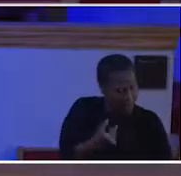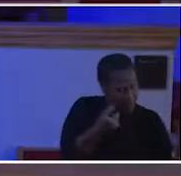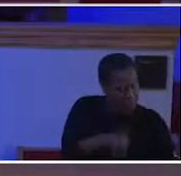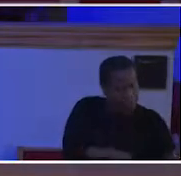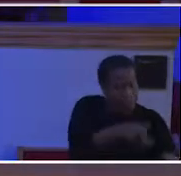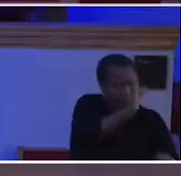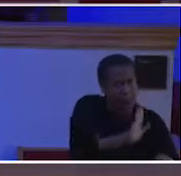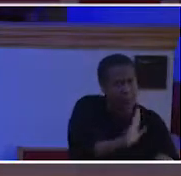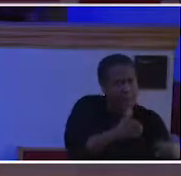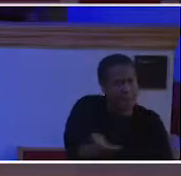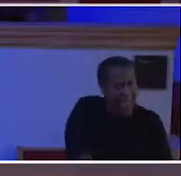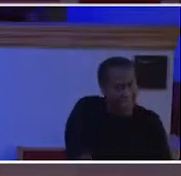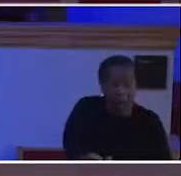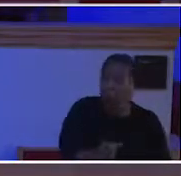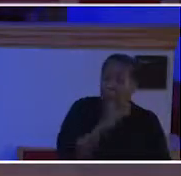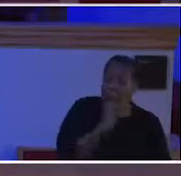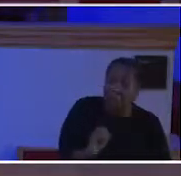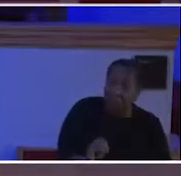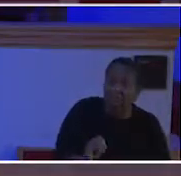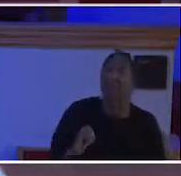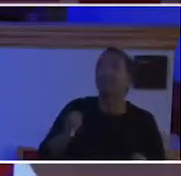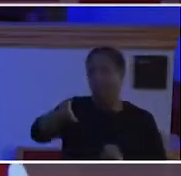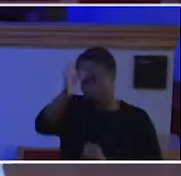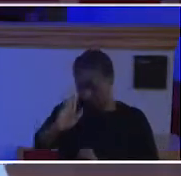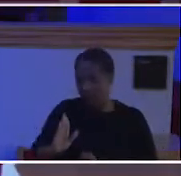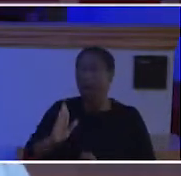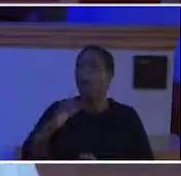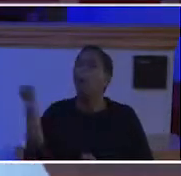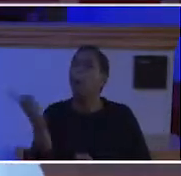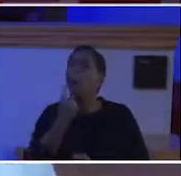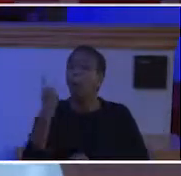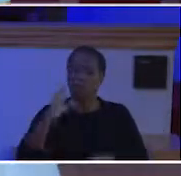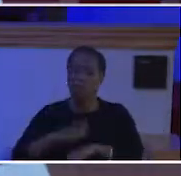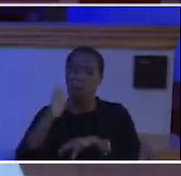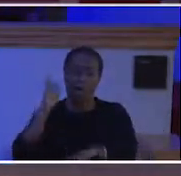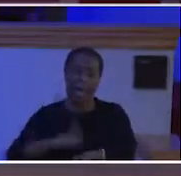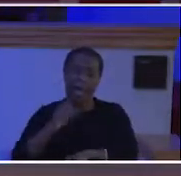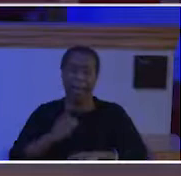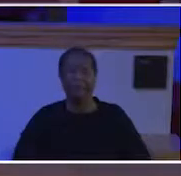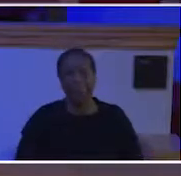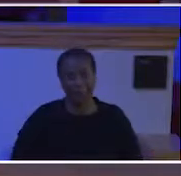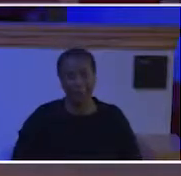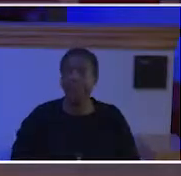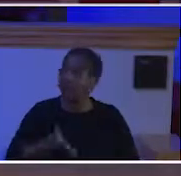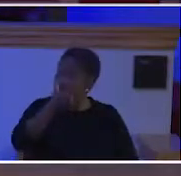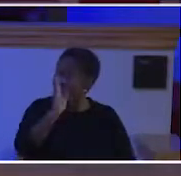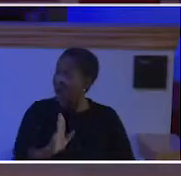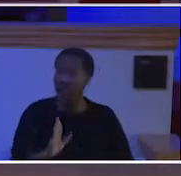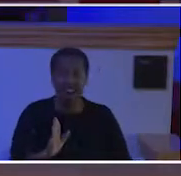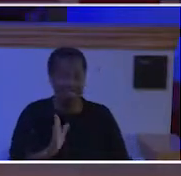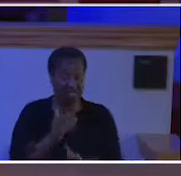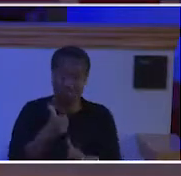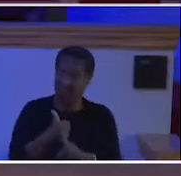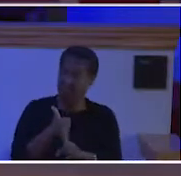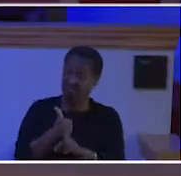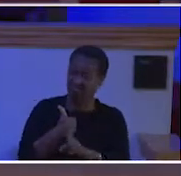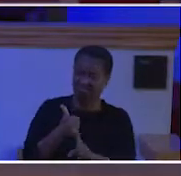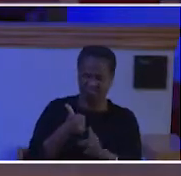be to God. He's always on time. God is not bound to